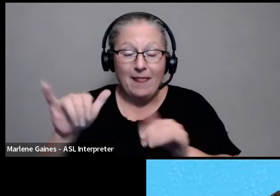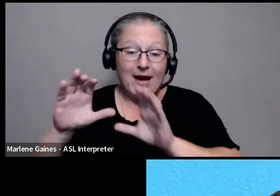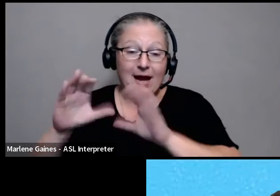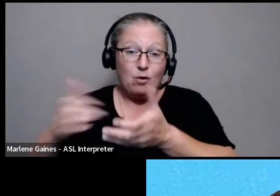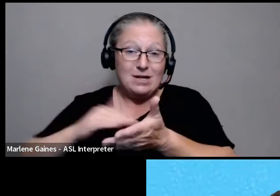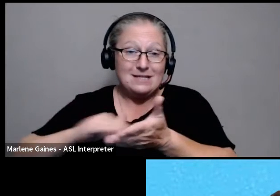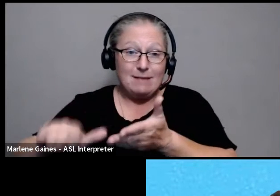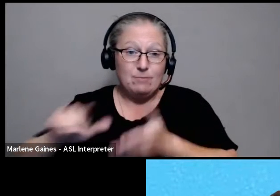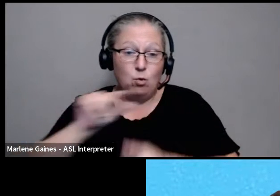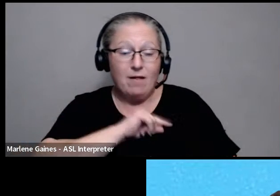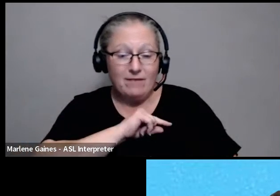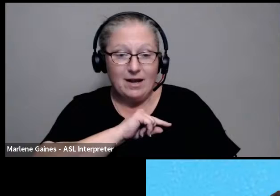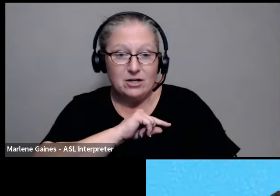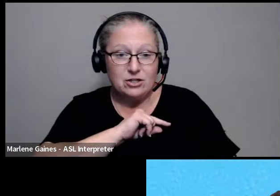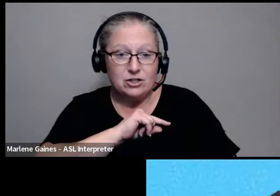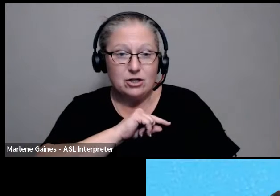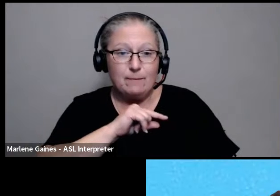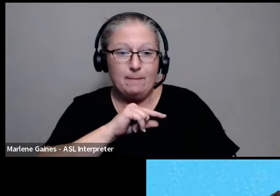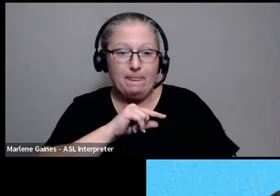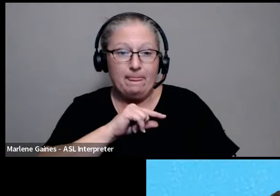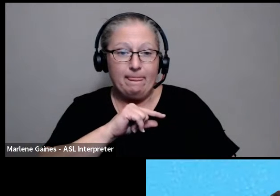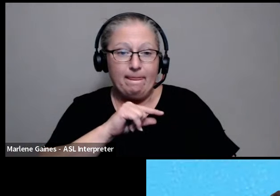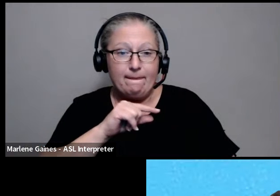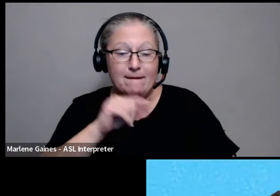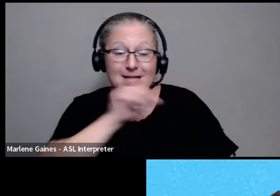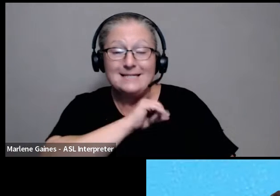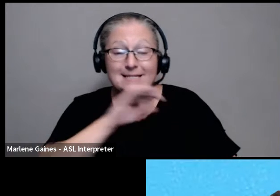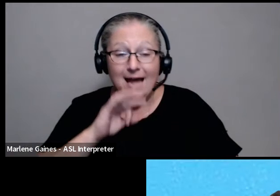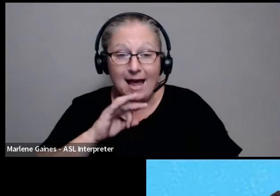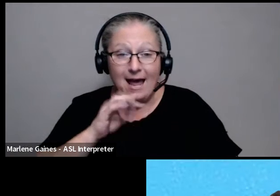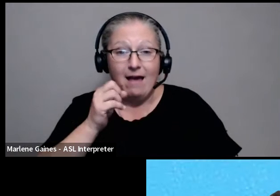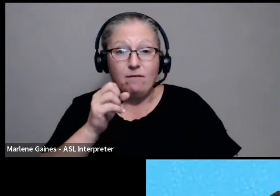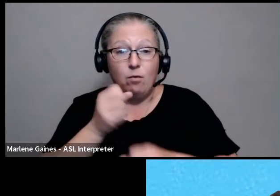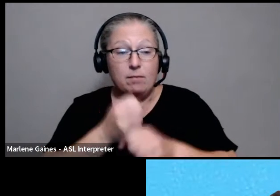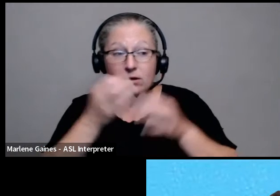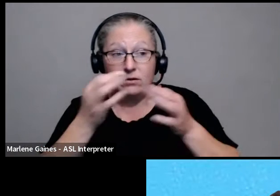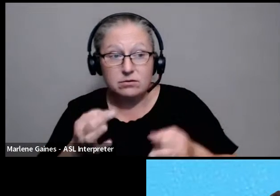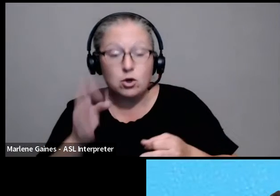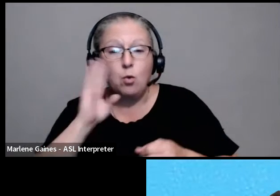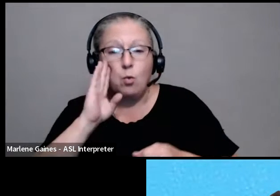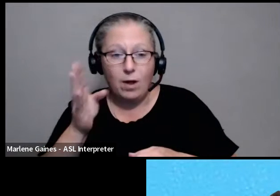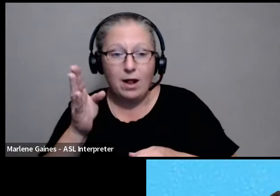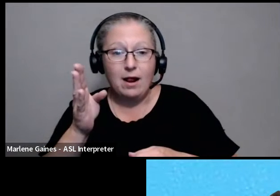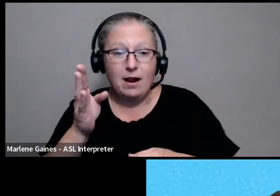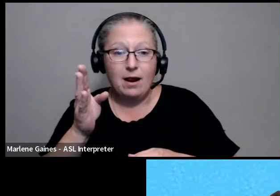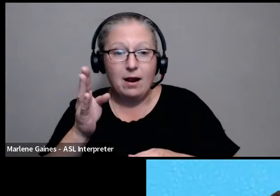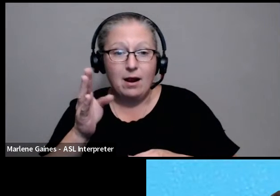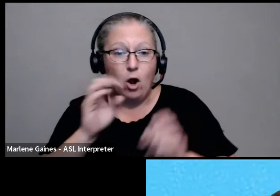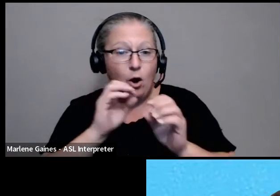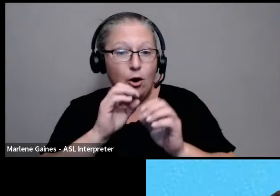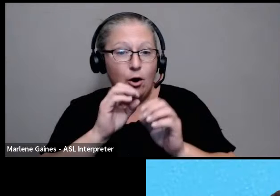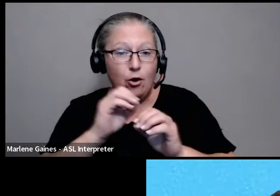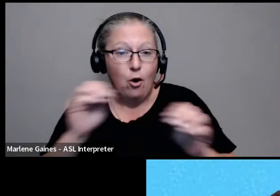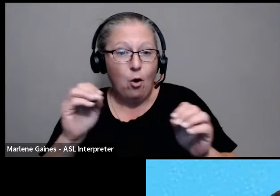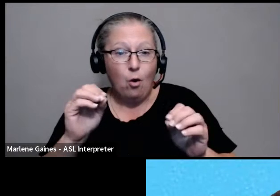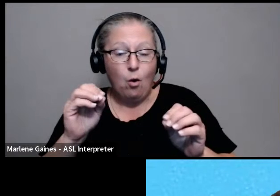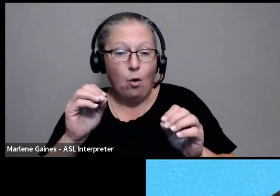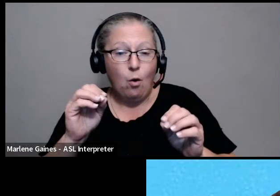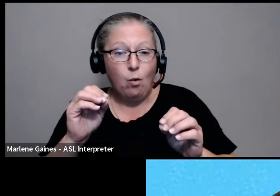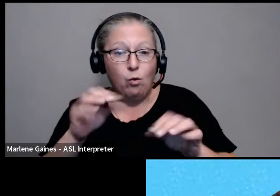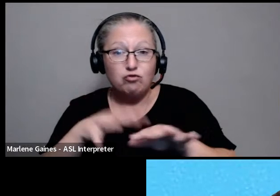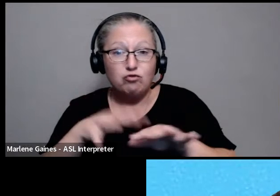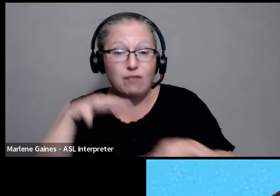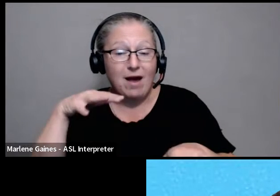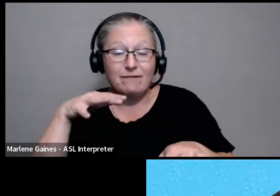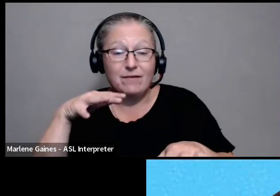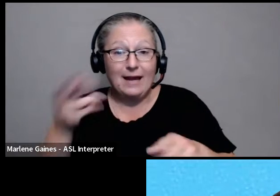exemption qualification, it's the finding of the staff or the determination that there's going to be no significant traffic increase or people